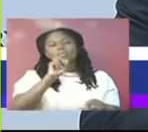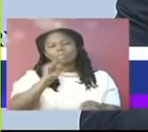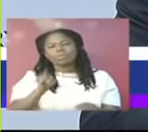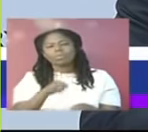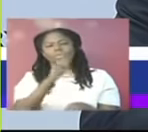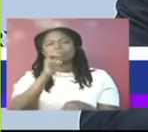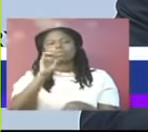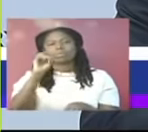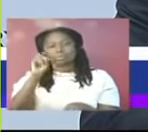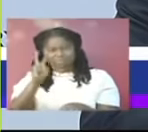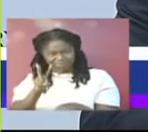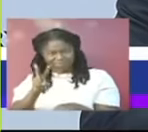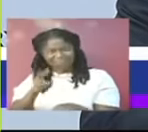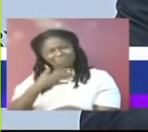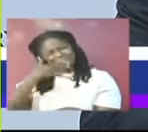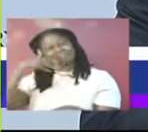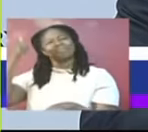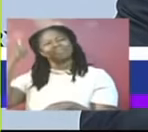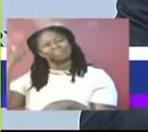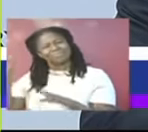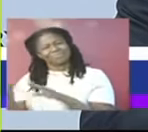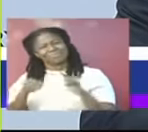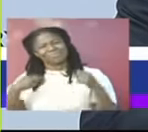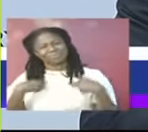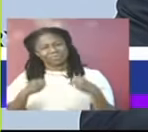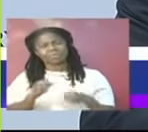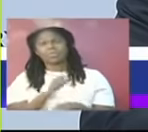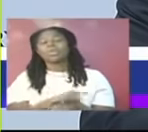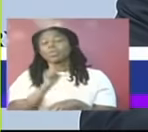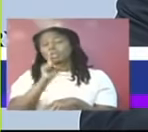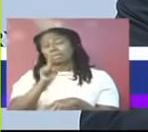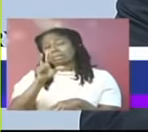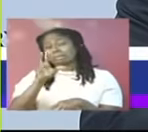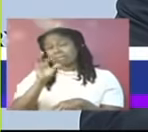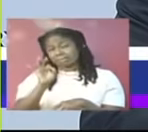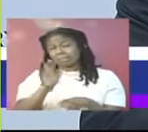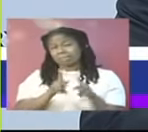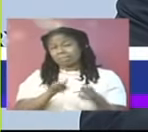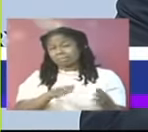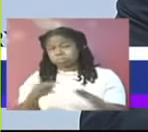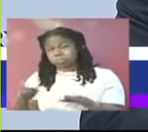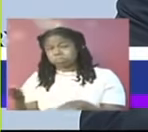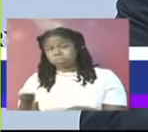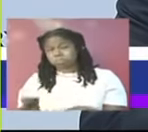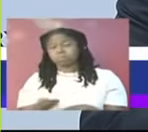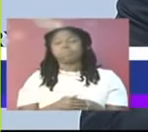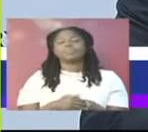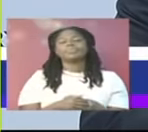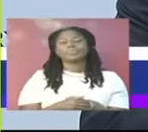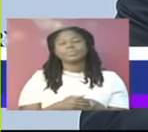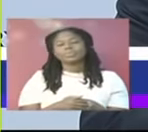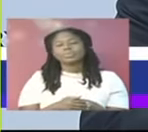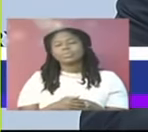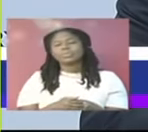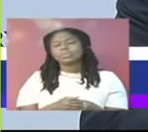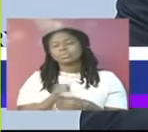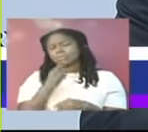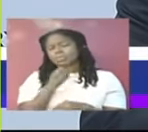30,602 recoveries and 1,039 deaths. And we extend our condolences to the members of those bereaved